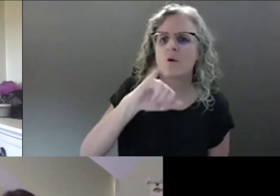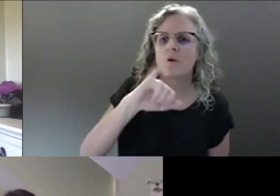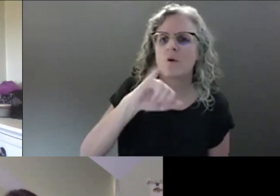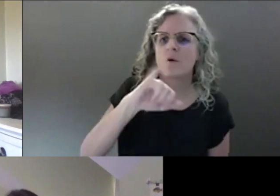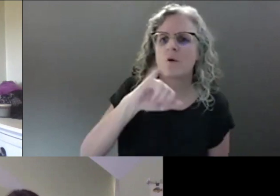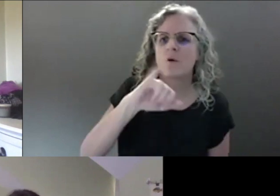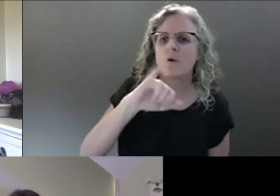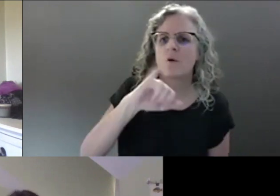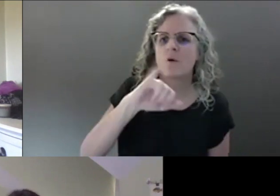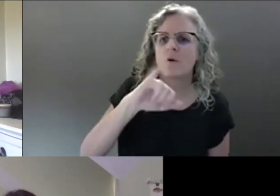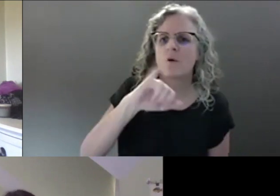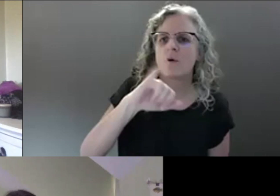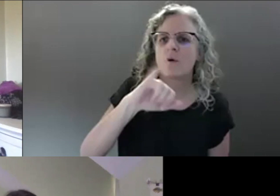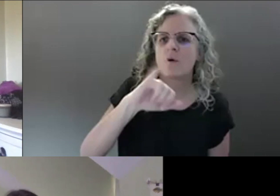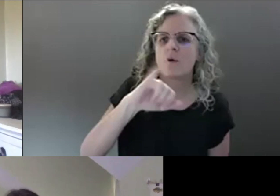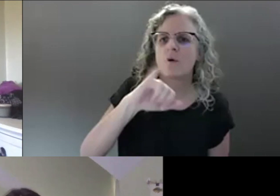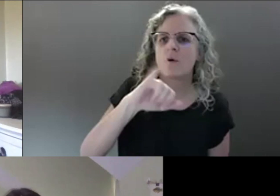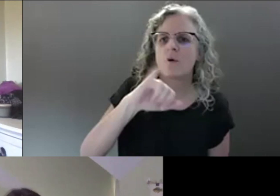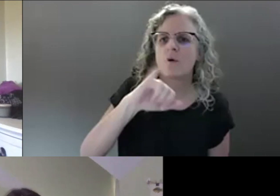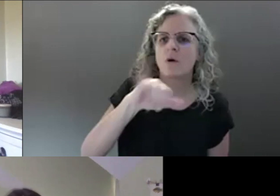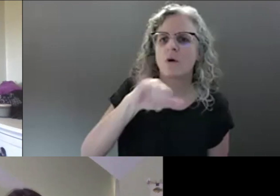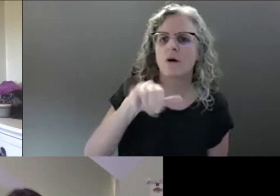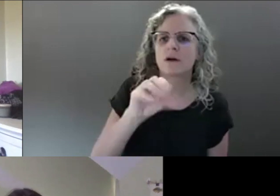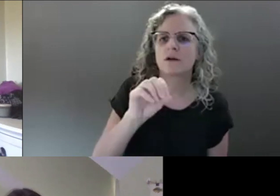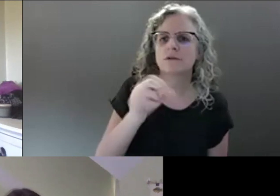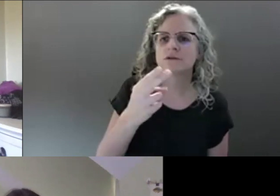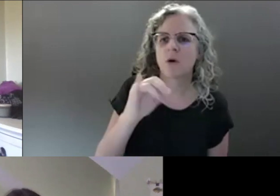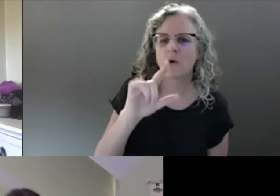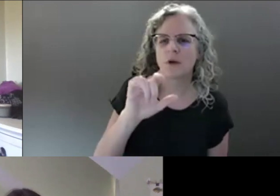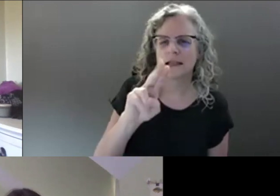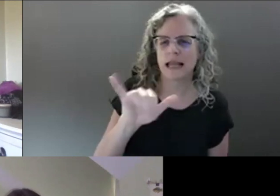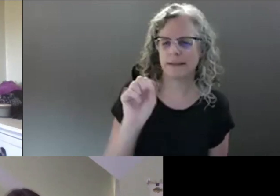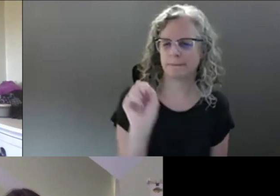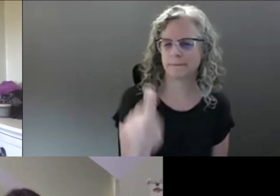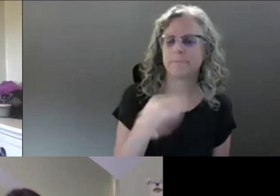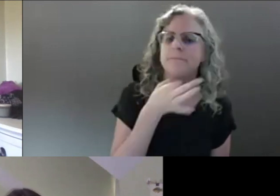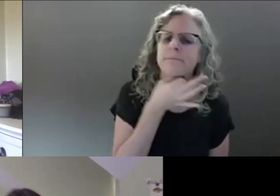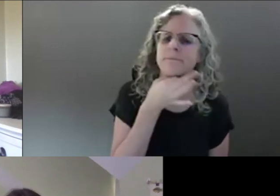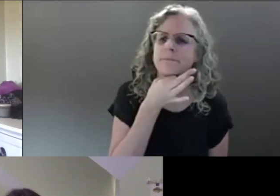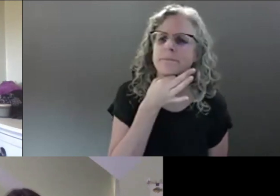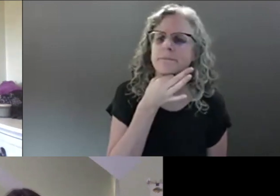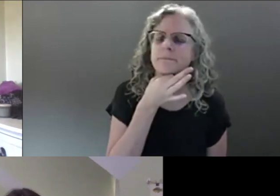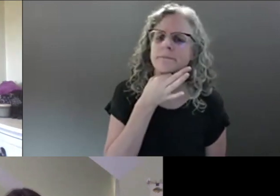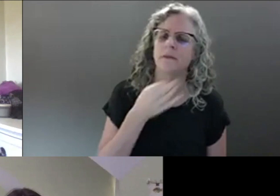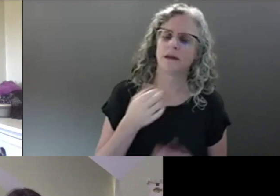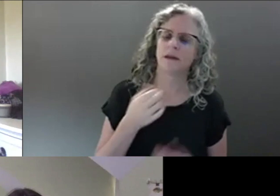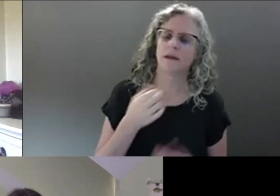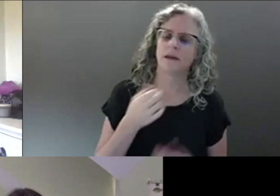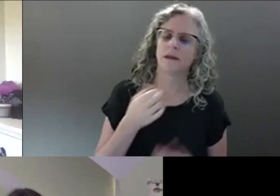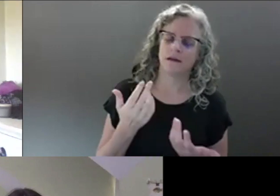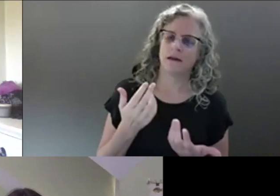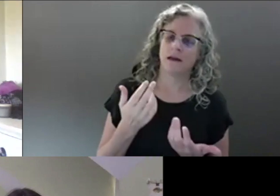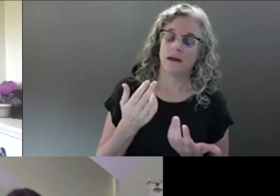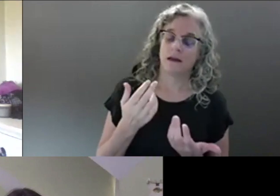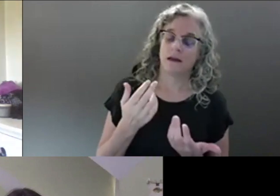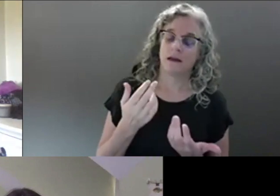YES students who come to the US. Yes, of course. So international